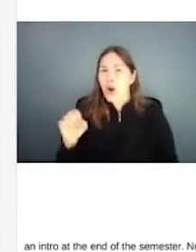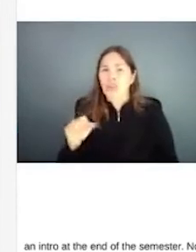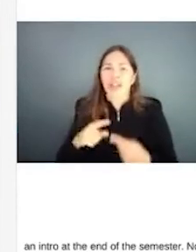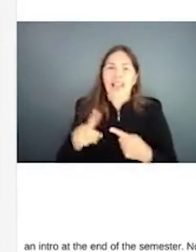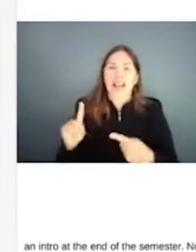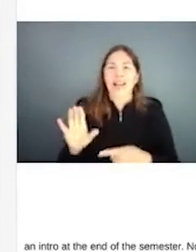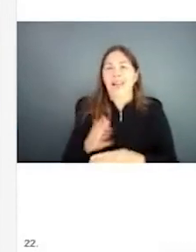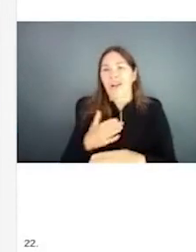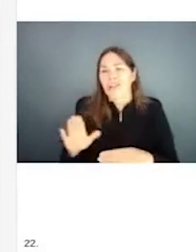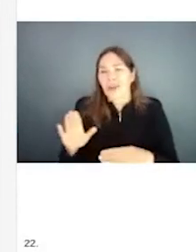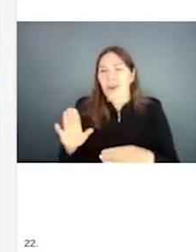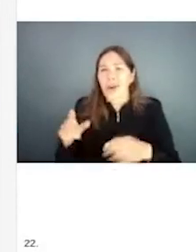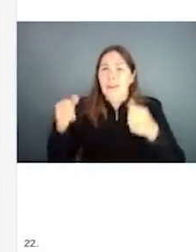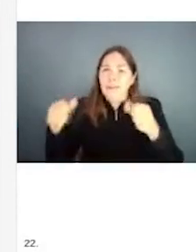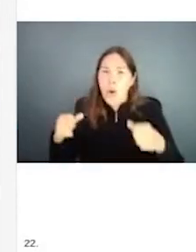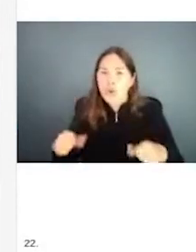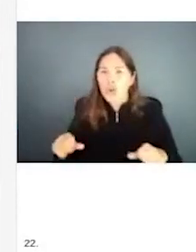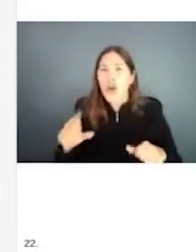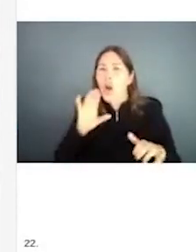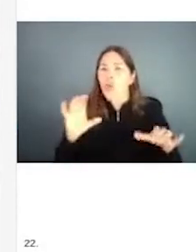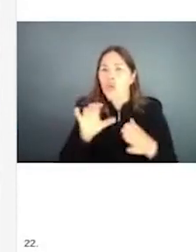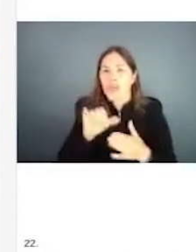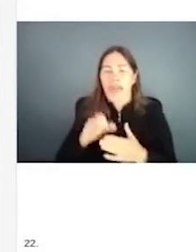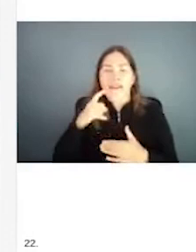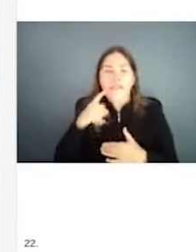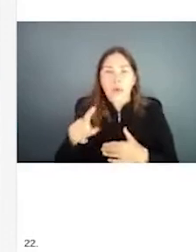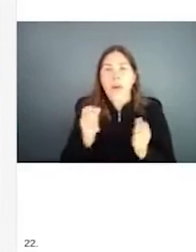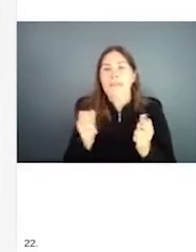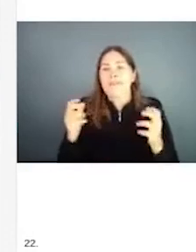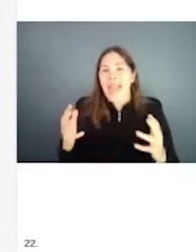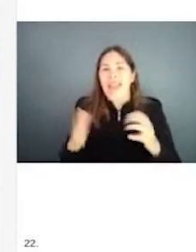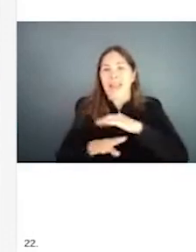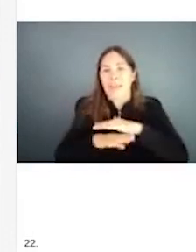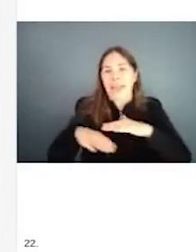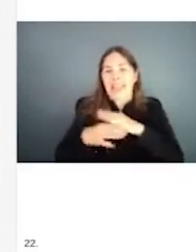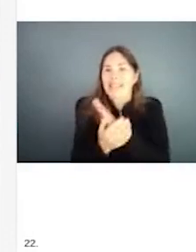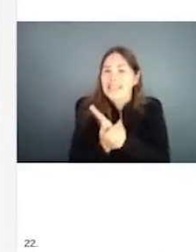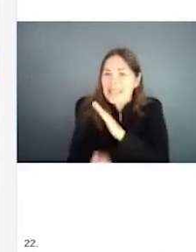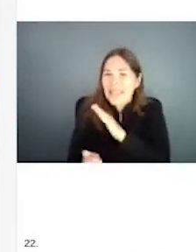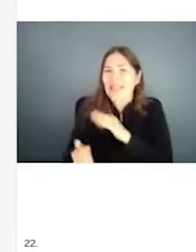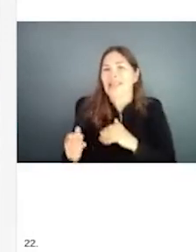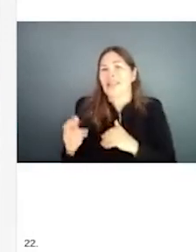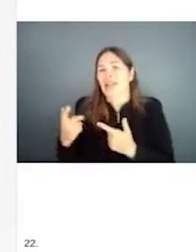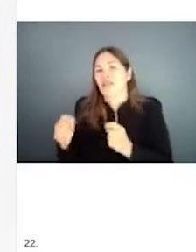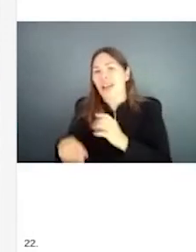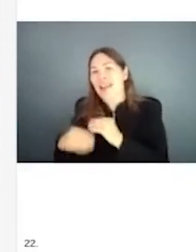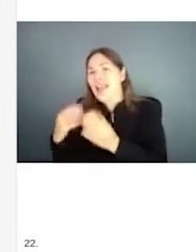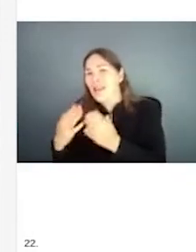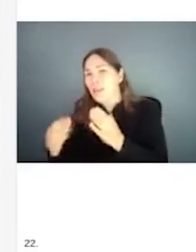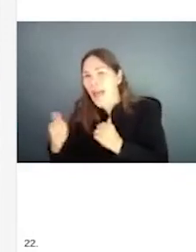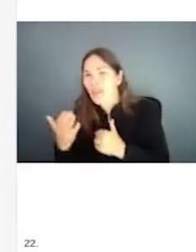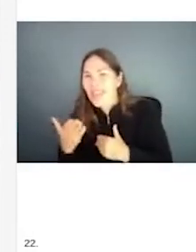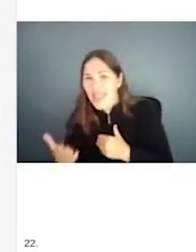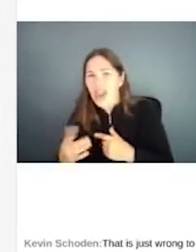poster. And so I do that for a lot of the base skills, trying to add some other things in there. And then eventually I get them